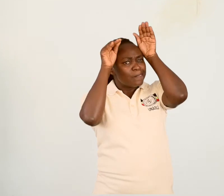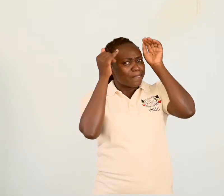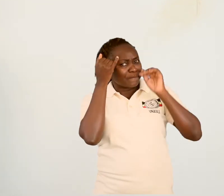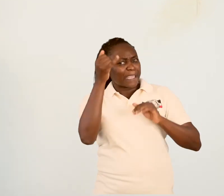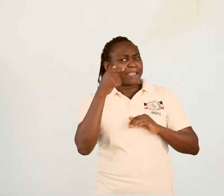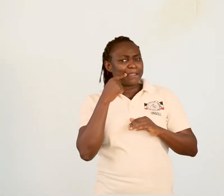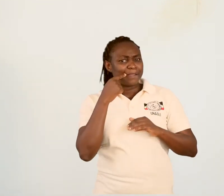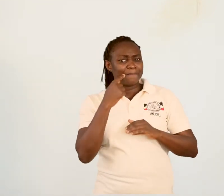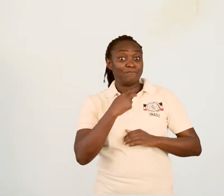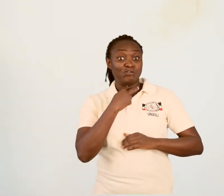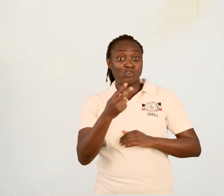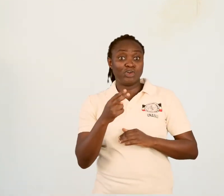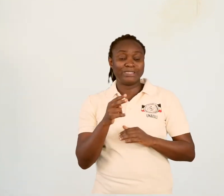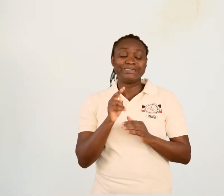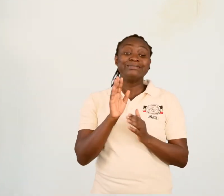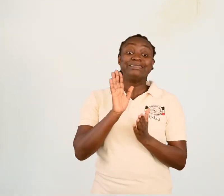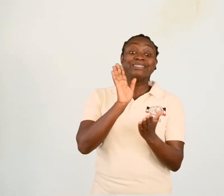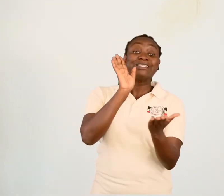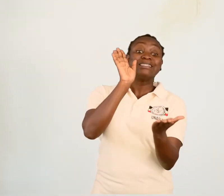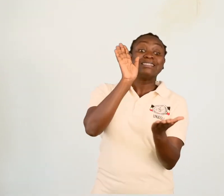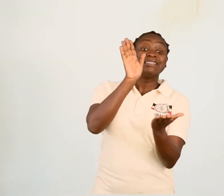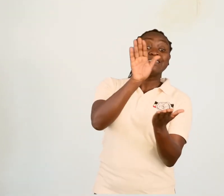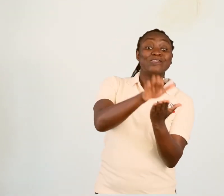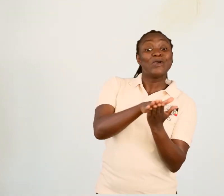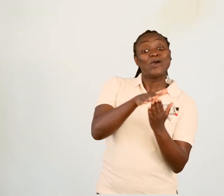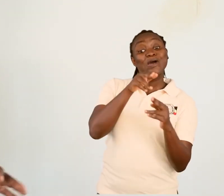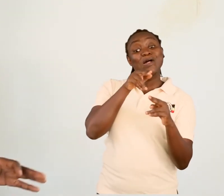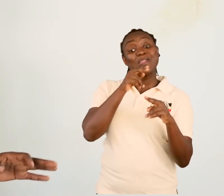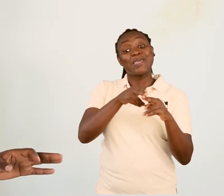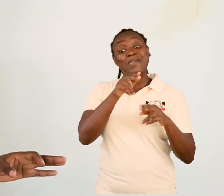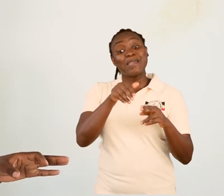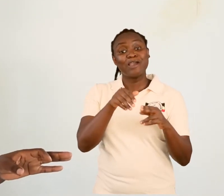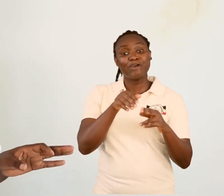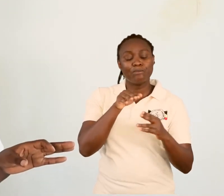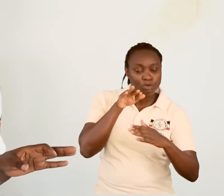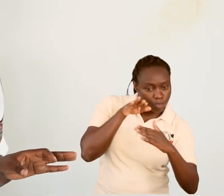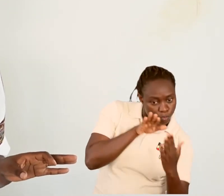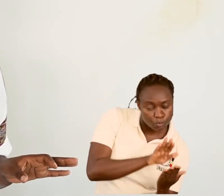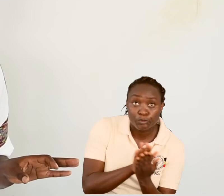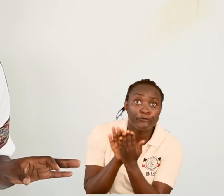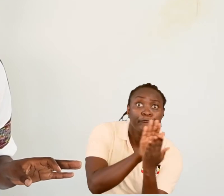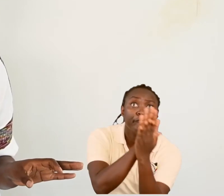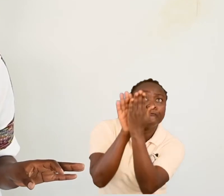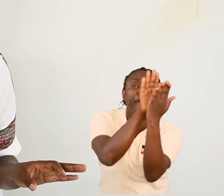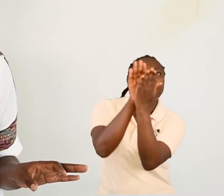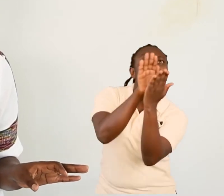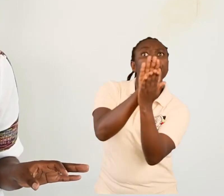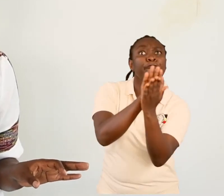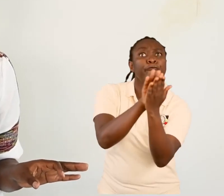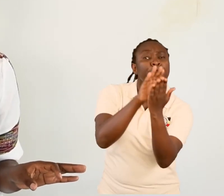loud, "Crocodile!" Crocodile rose from the water.